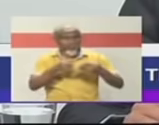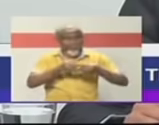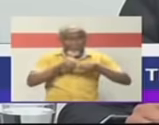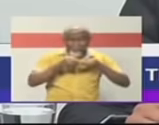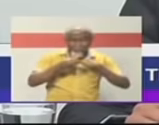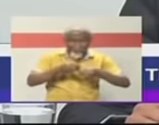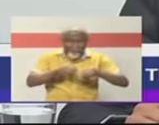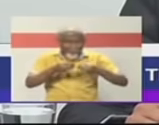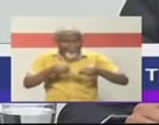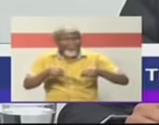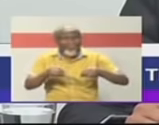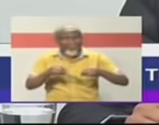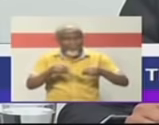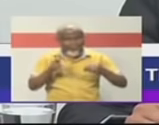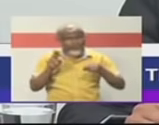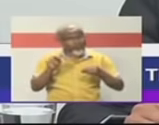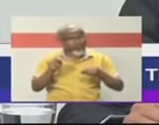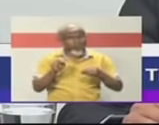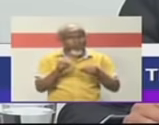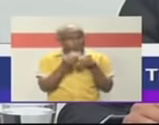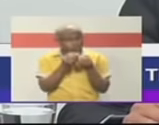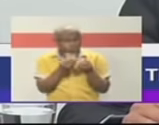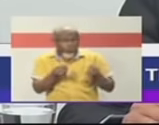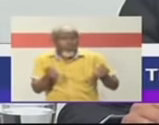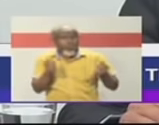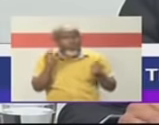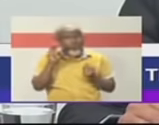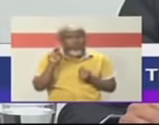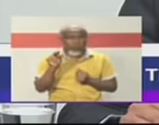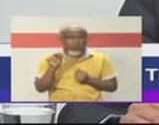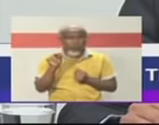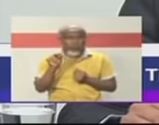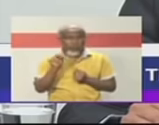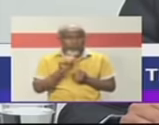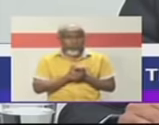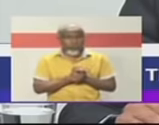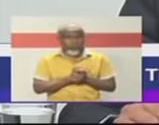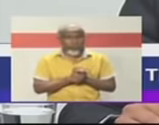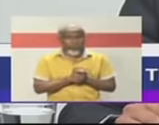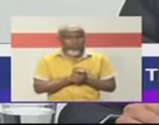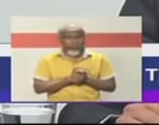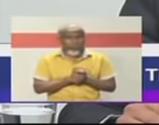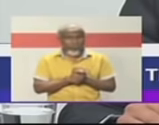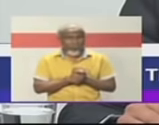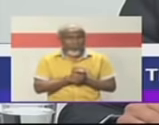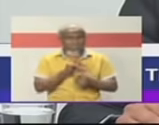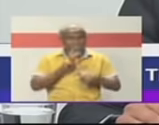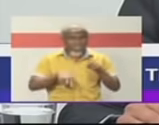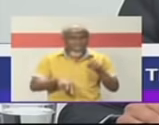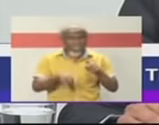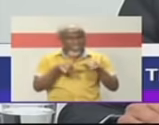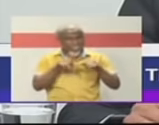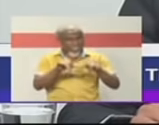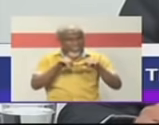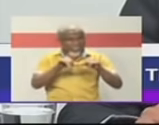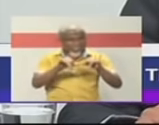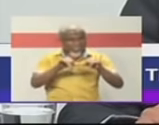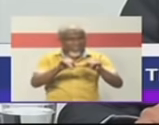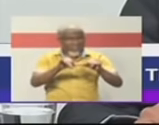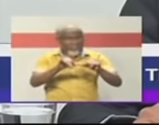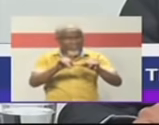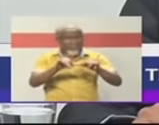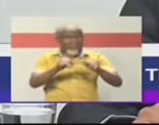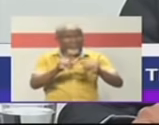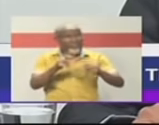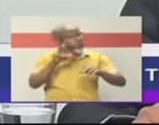healthcare system is not as elastic and stretchable as it was 2 to 3 months ago.